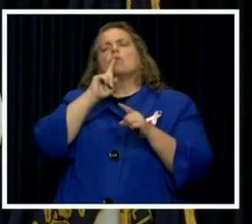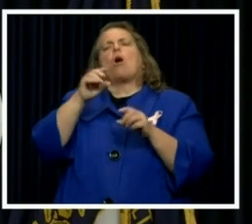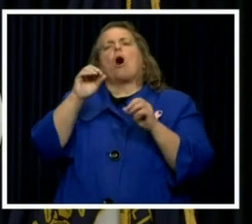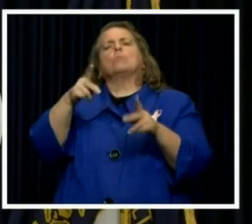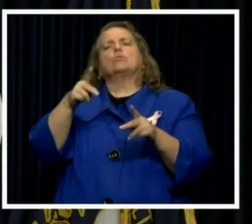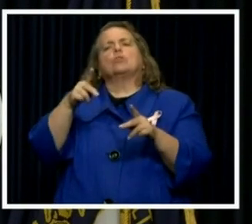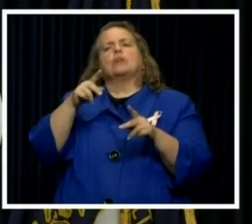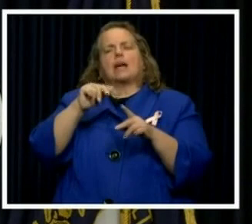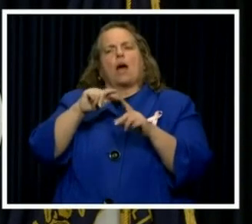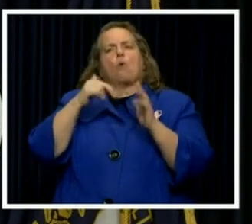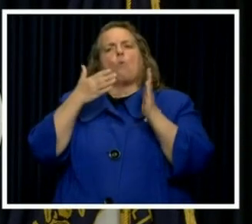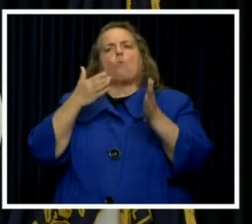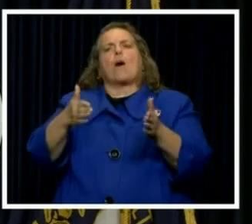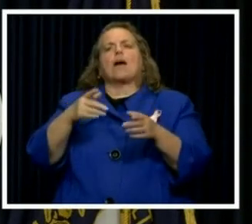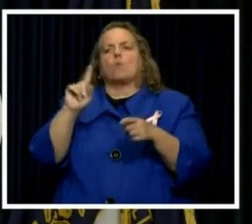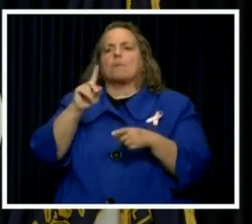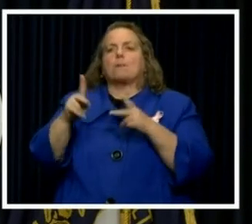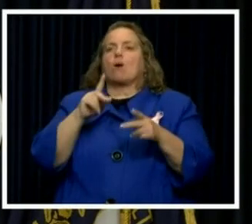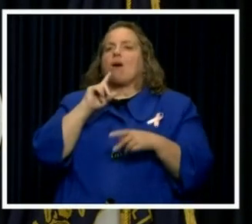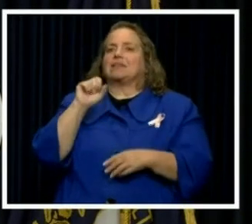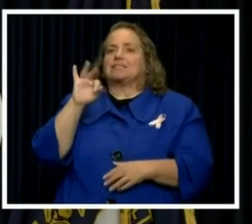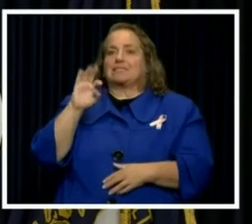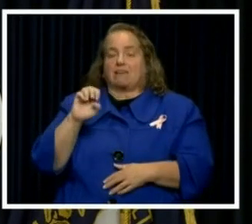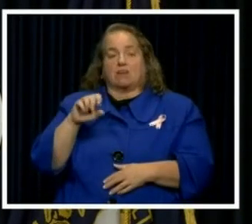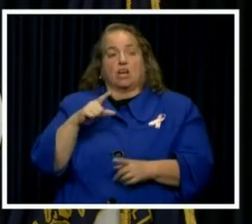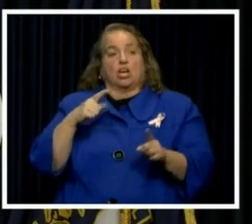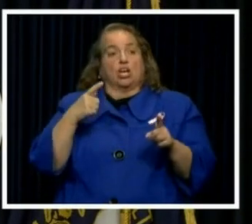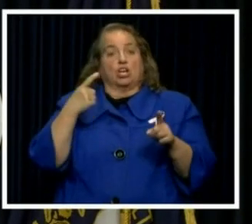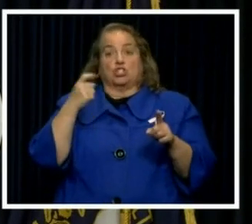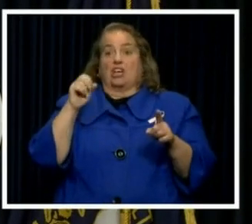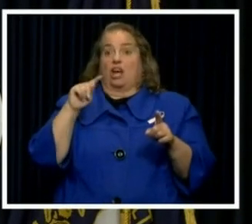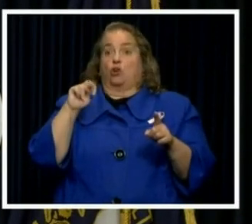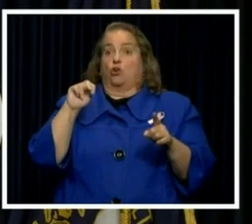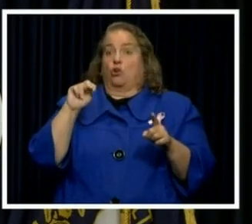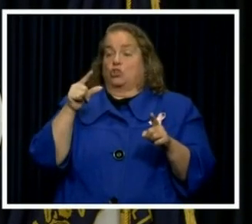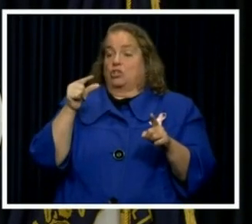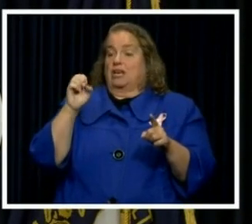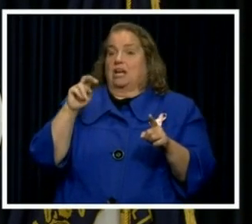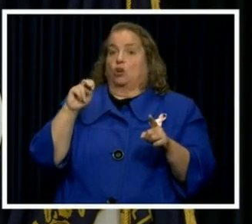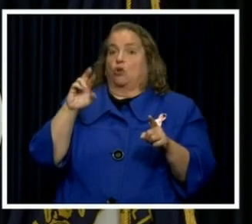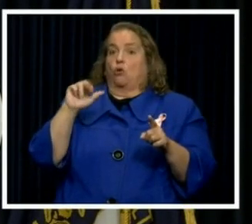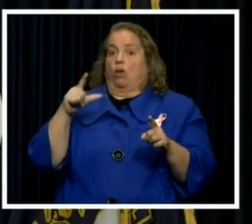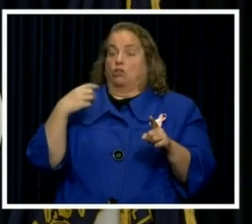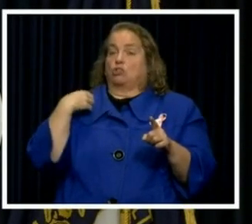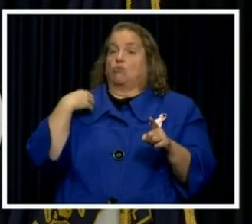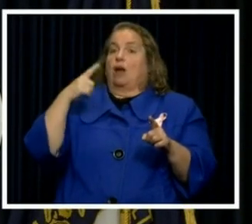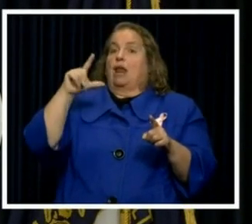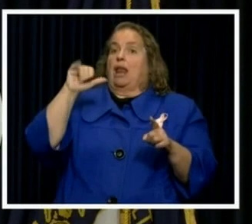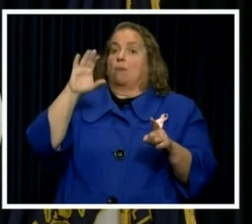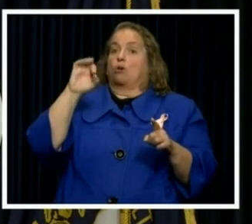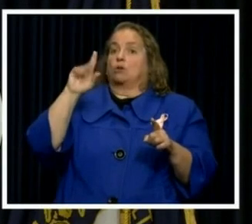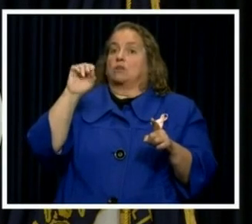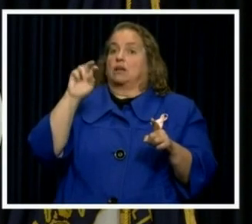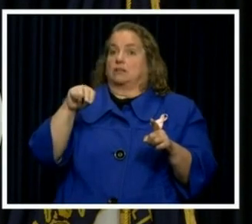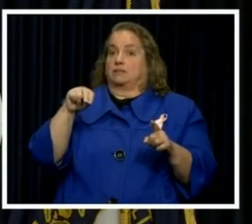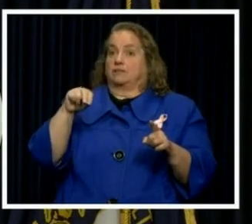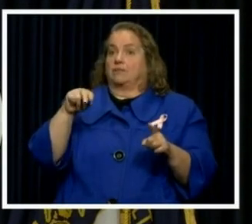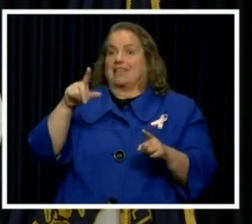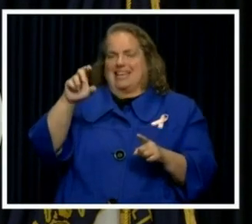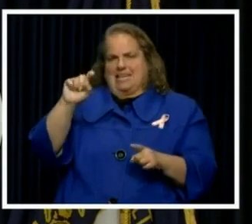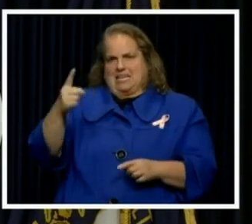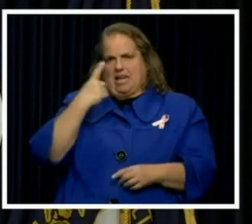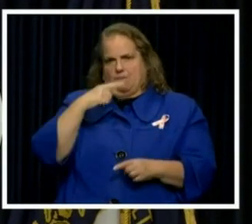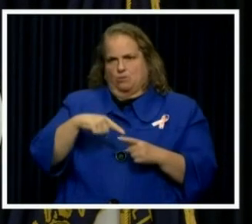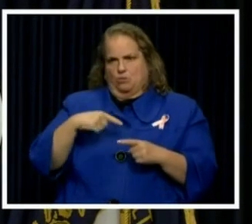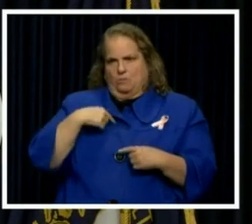that people will be safer. So I wanted General Lamberton to say a few words because I will tell you, he came to me